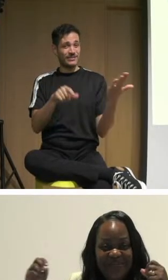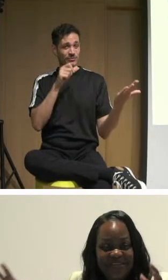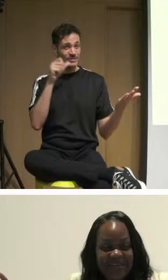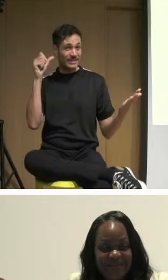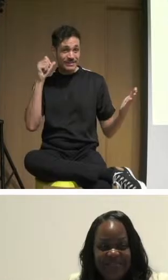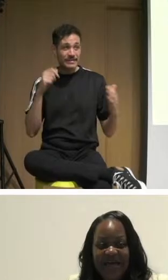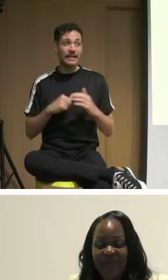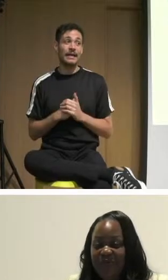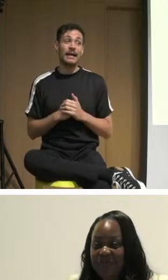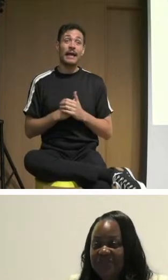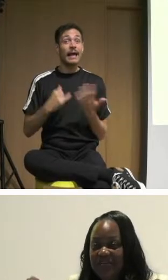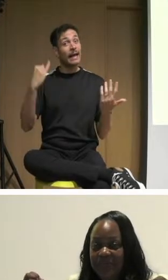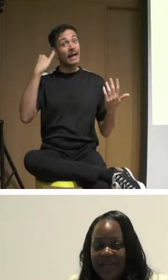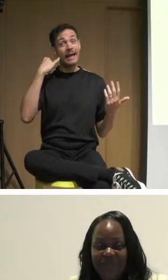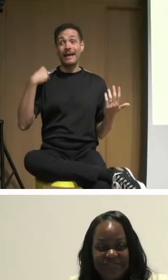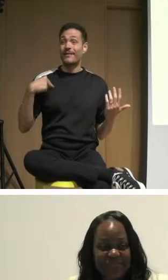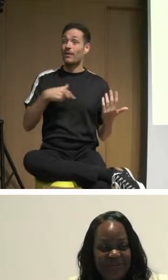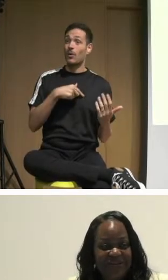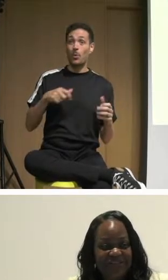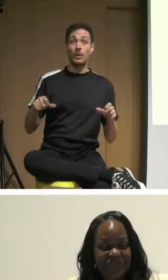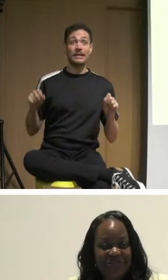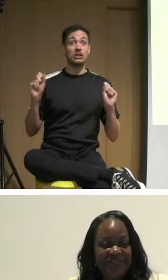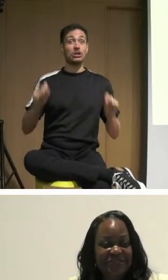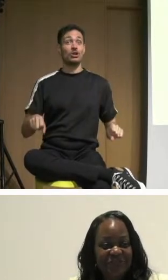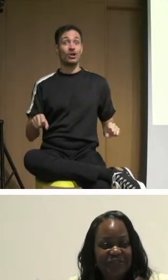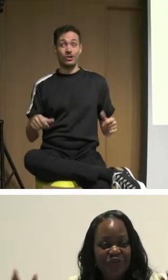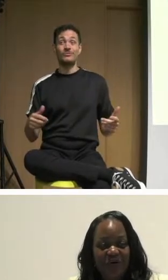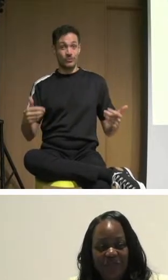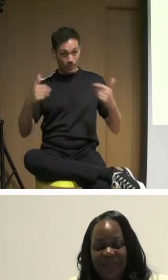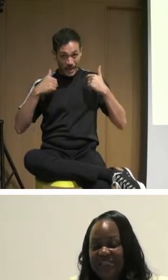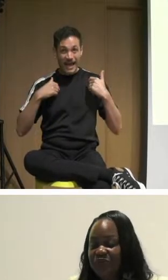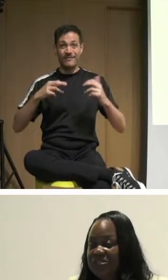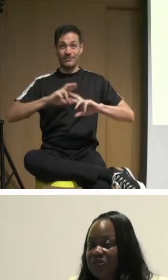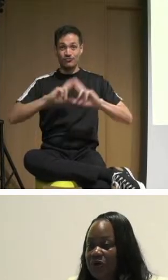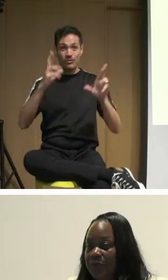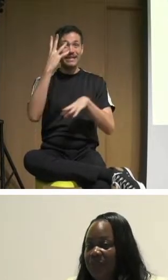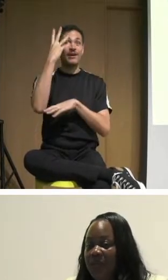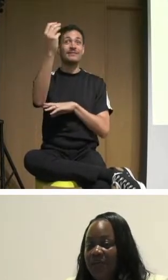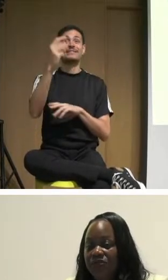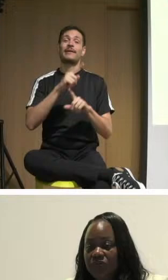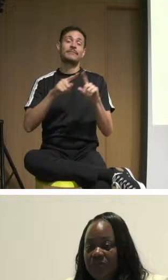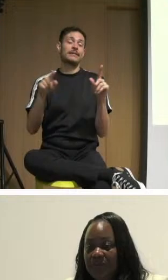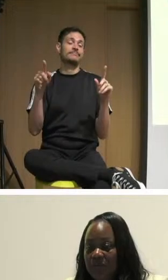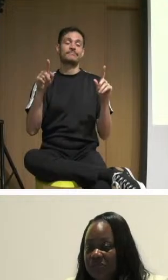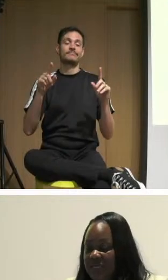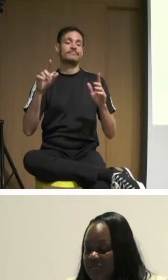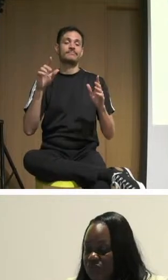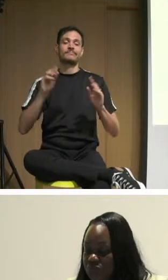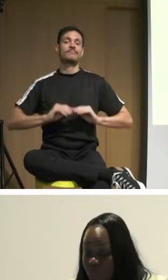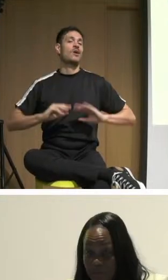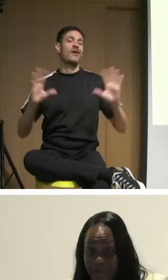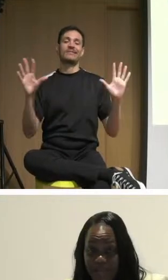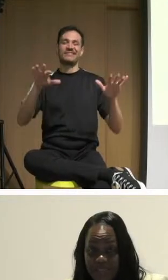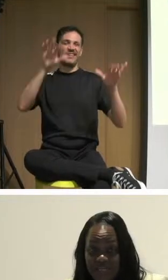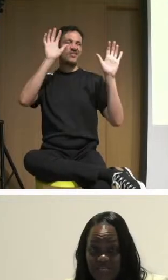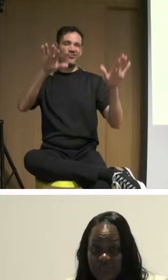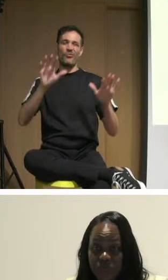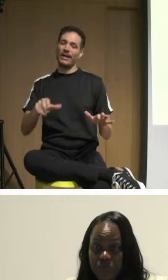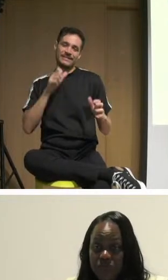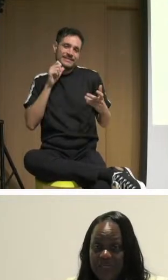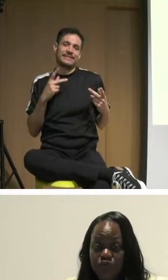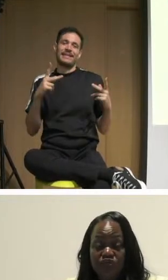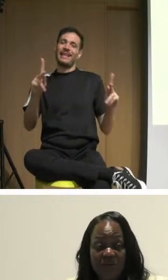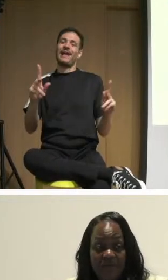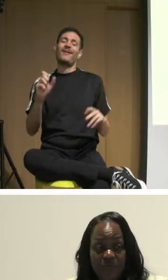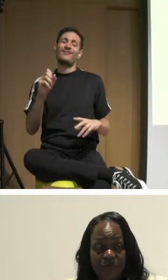up and done it outside, we would have done it, but obviously we couldn't do it, and so there was no other place for us to go, and so the meeting was canceled. So we apologize for